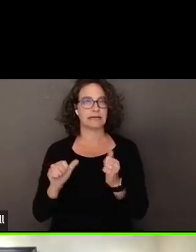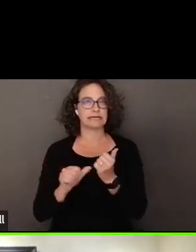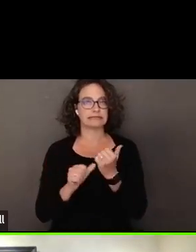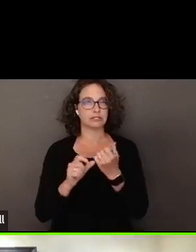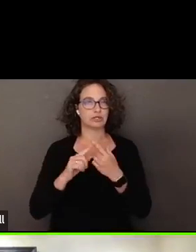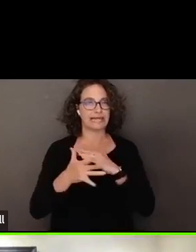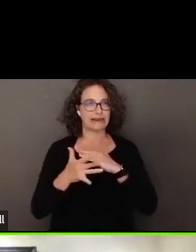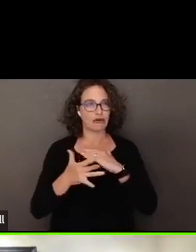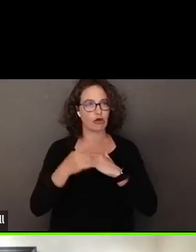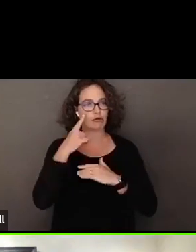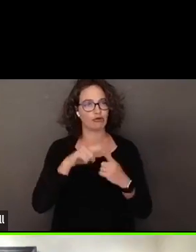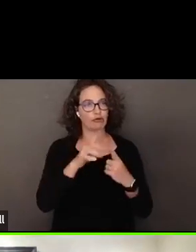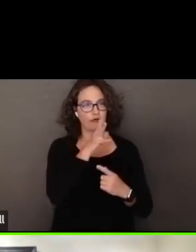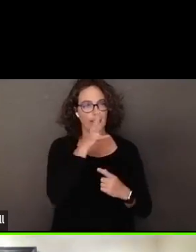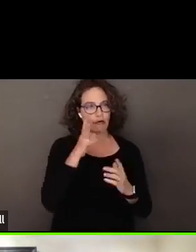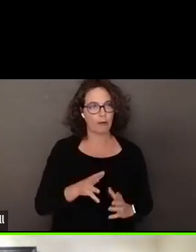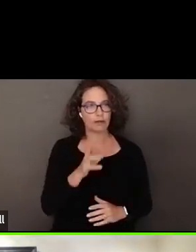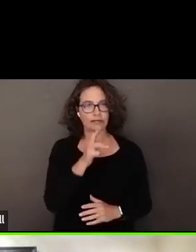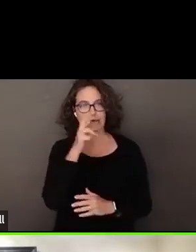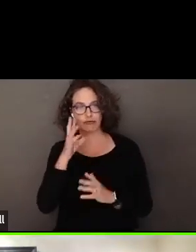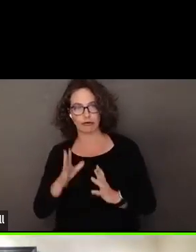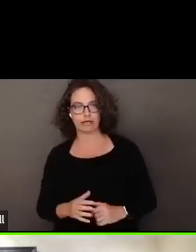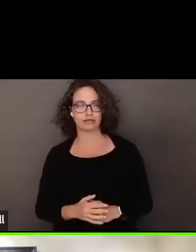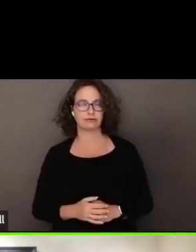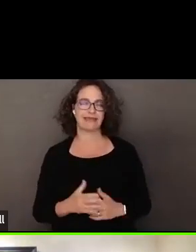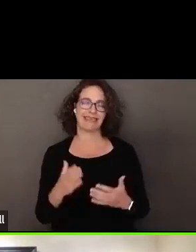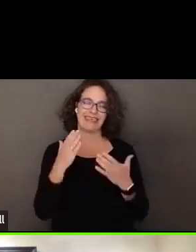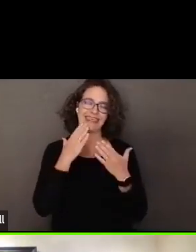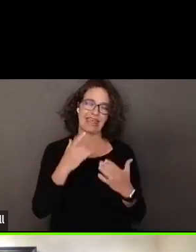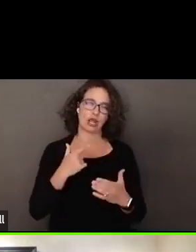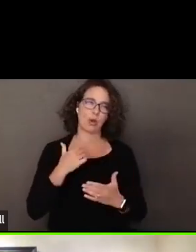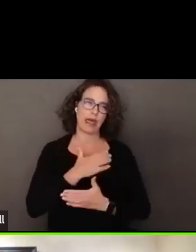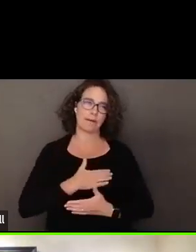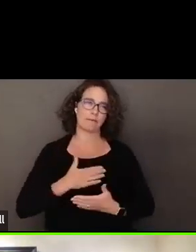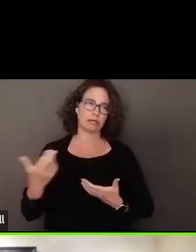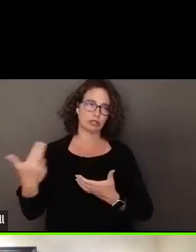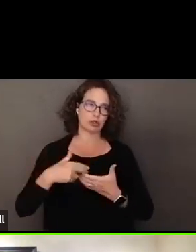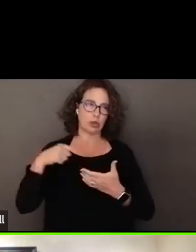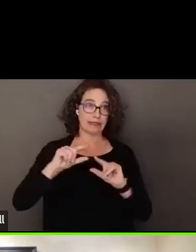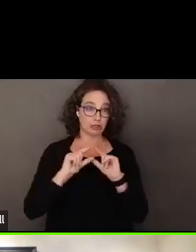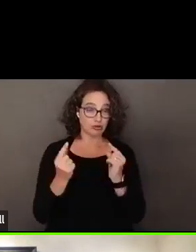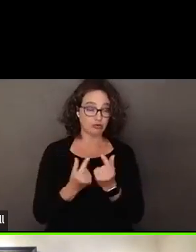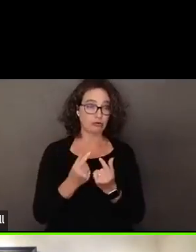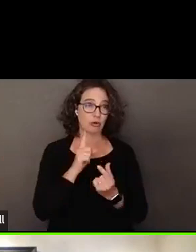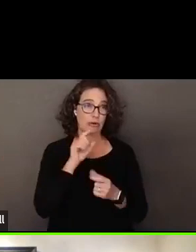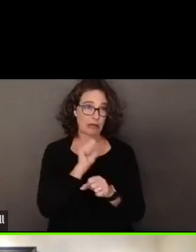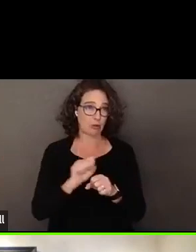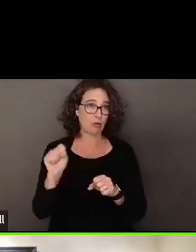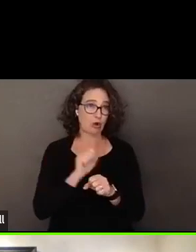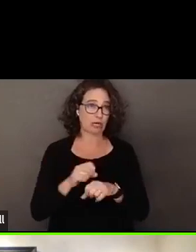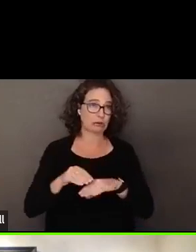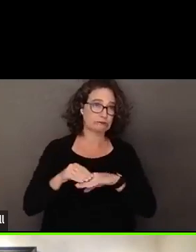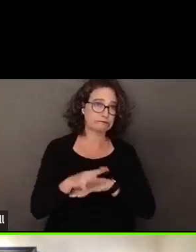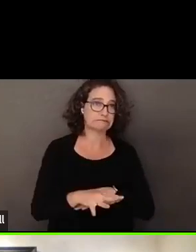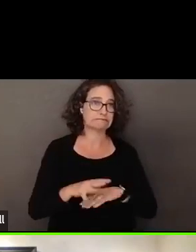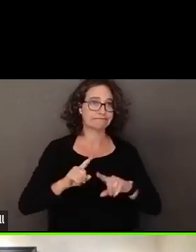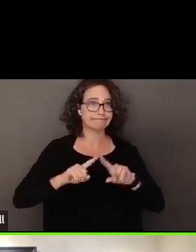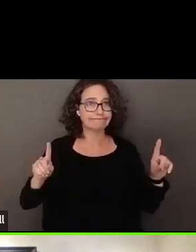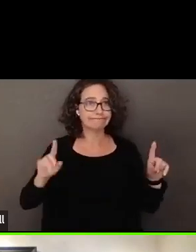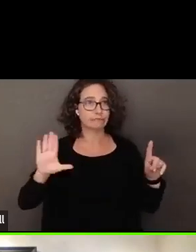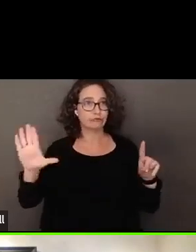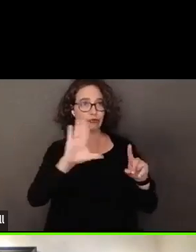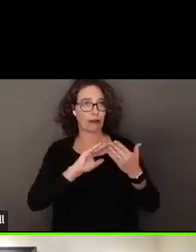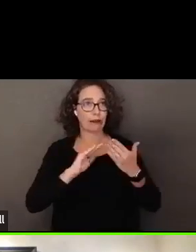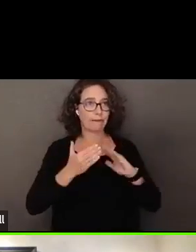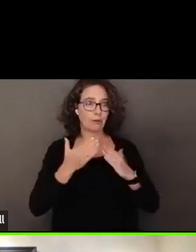Hey, good afternoon, everyone. Also honored to be here. Appreciate being part of a group that's really working hard to make a difference in their community. So thank you for the chance.